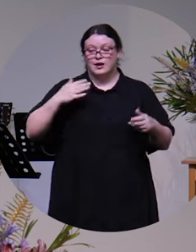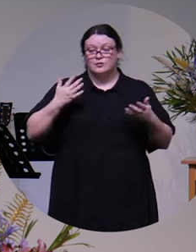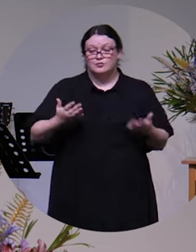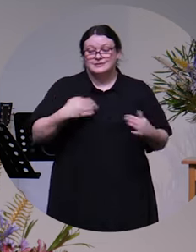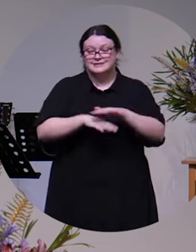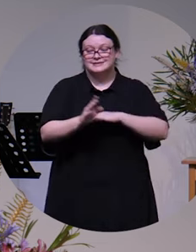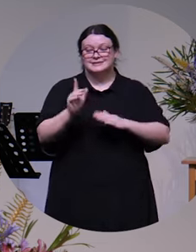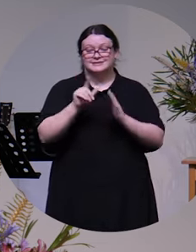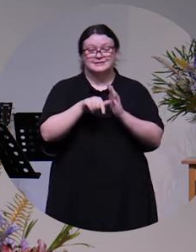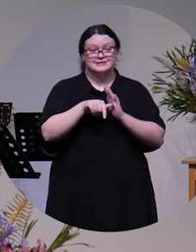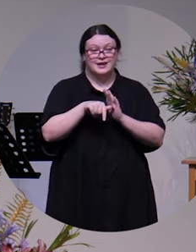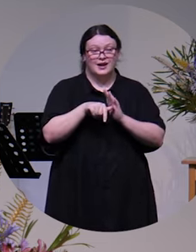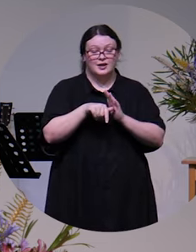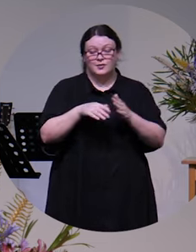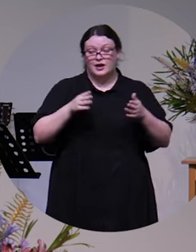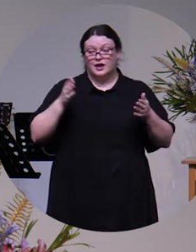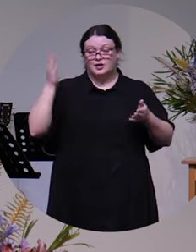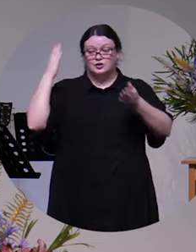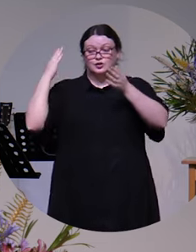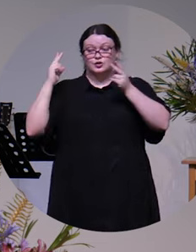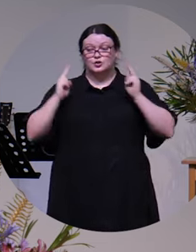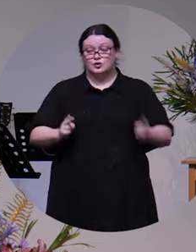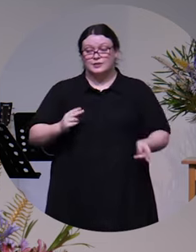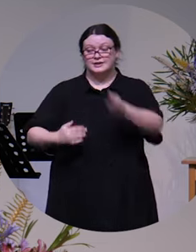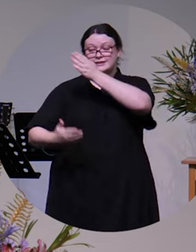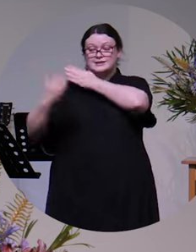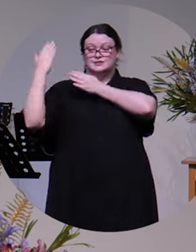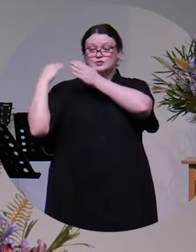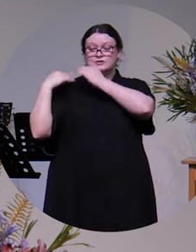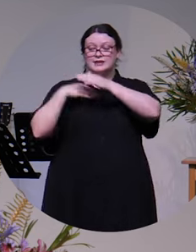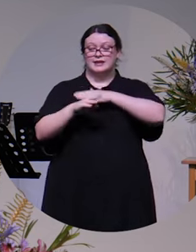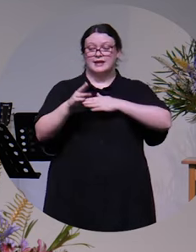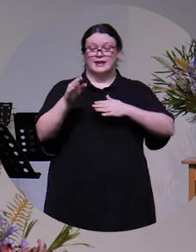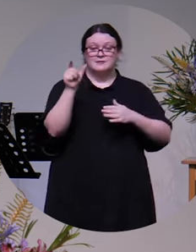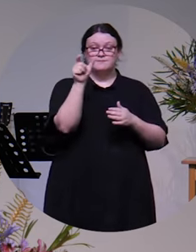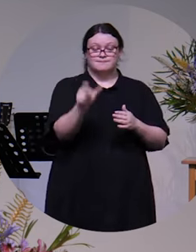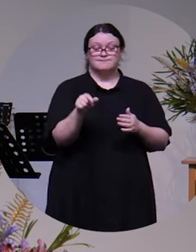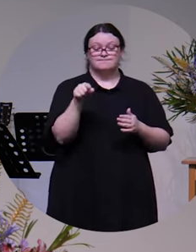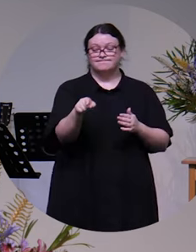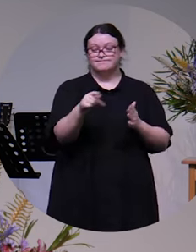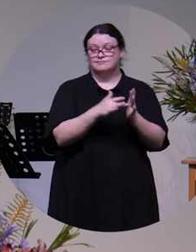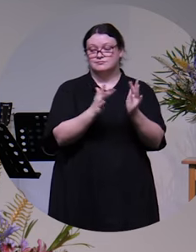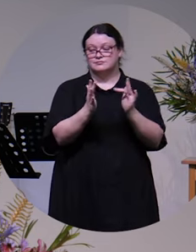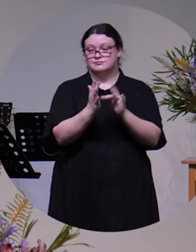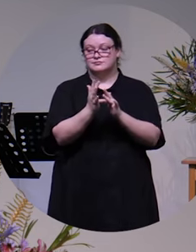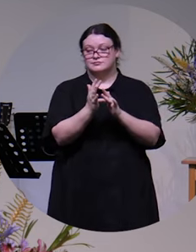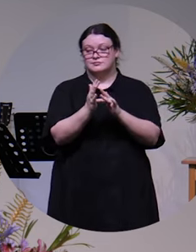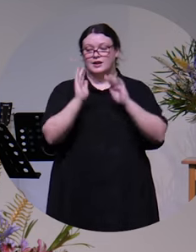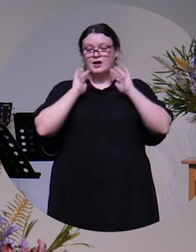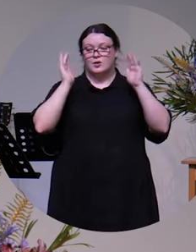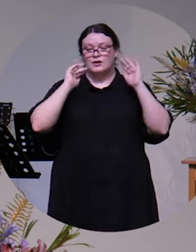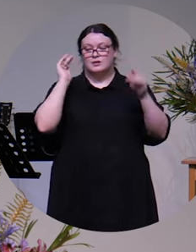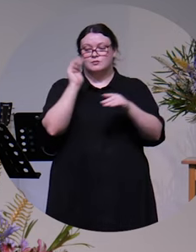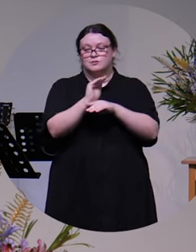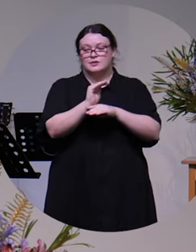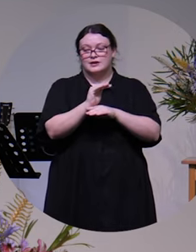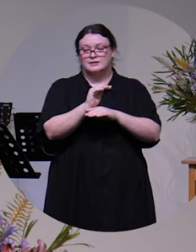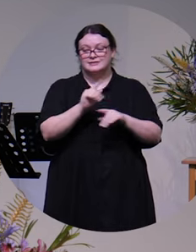that we are known and loved by him and are called to follow him and use our little gifts to make a difference for good.